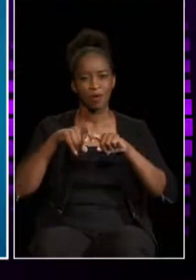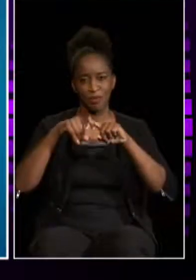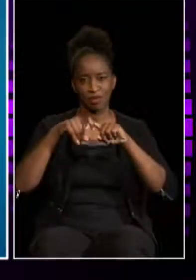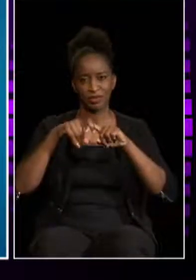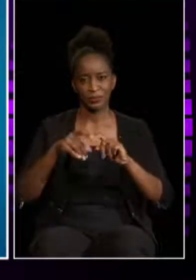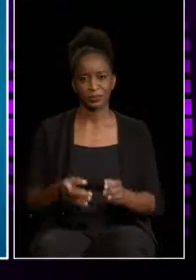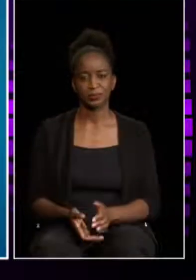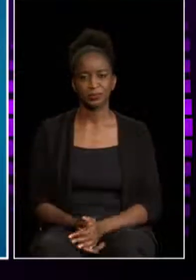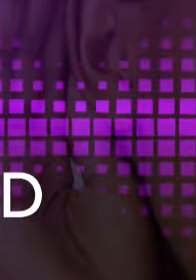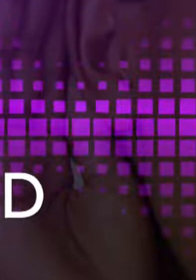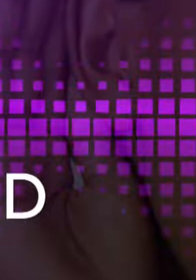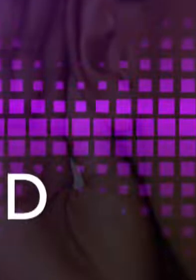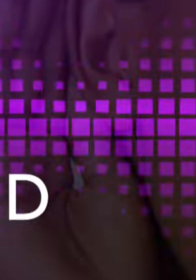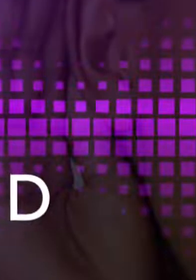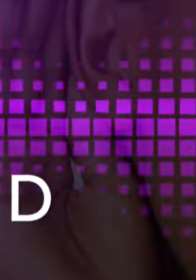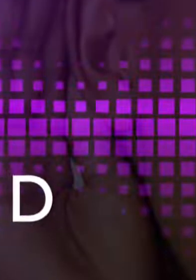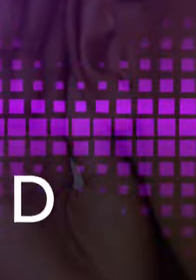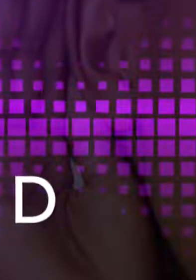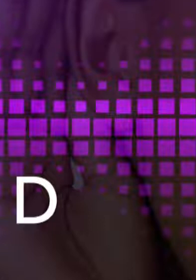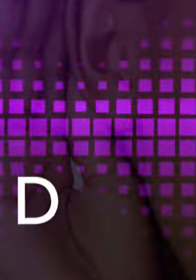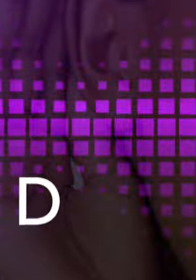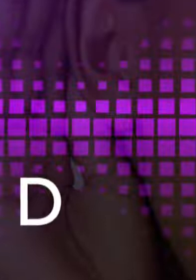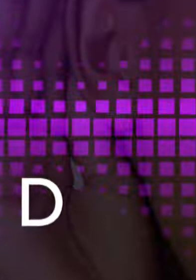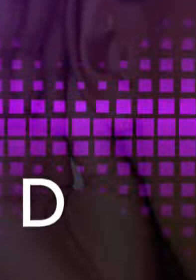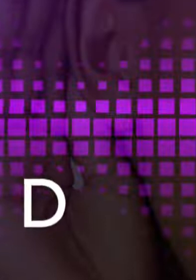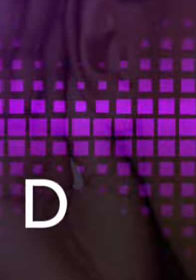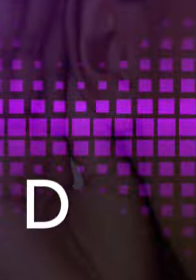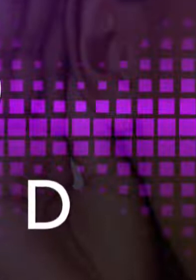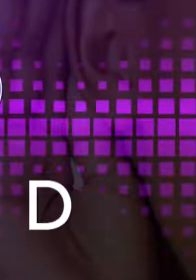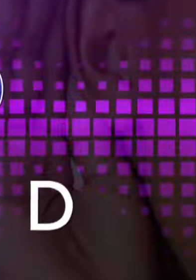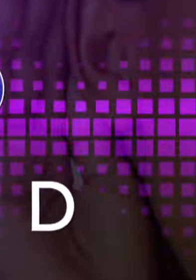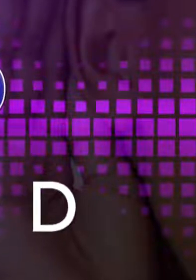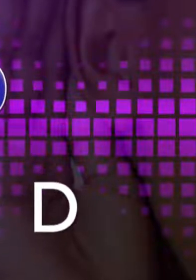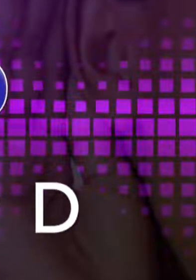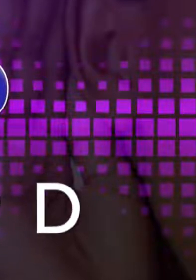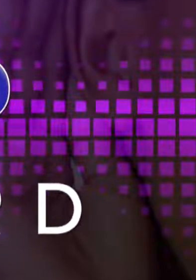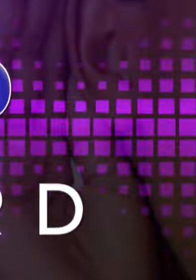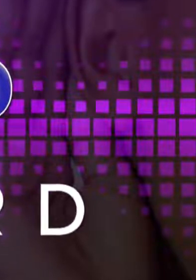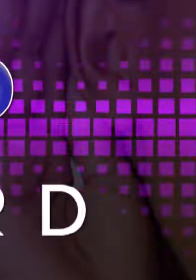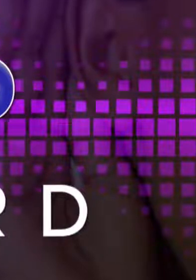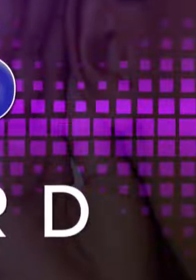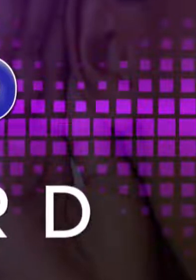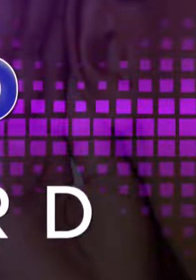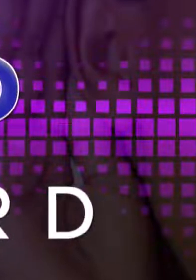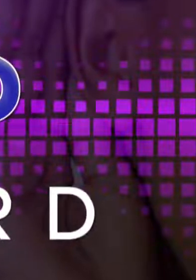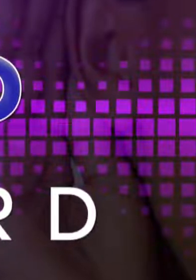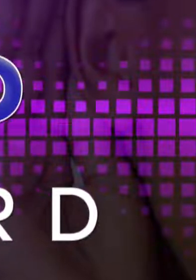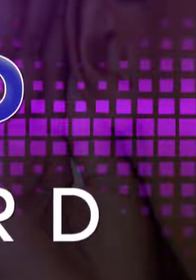talk about mental health.